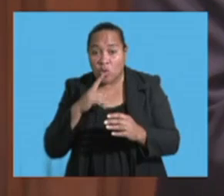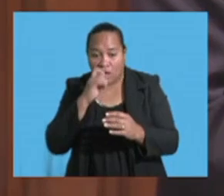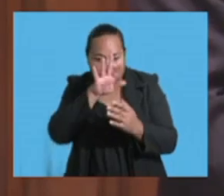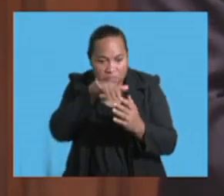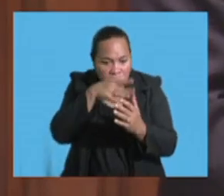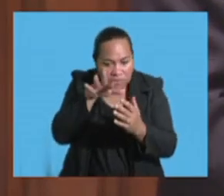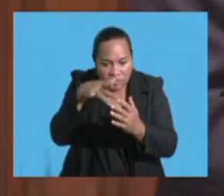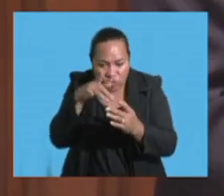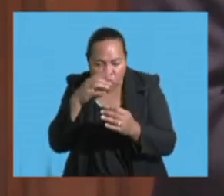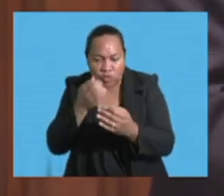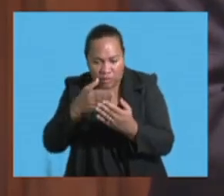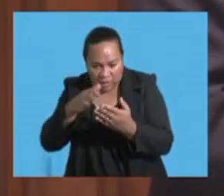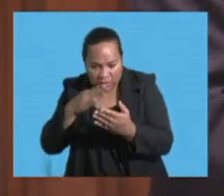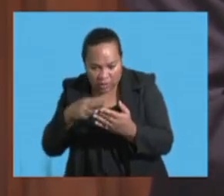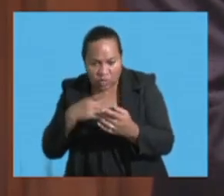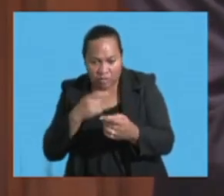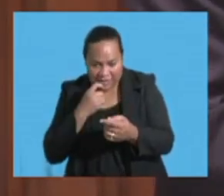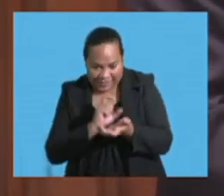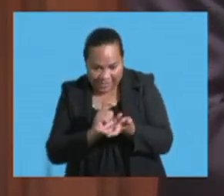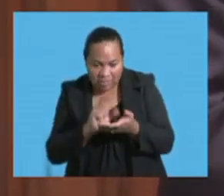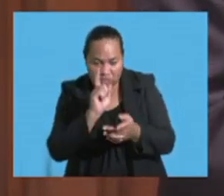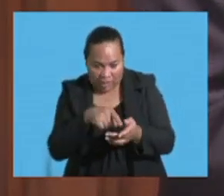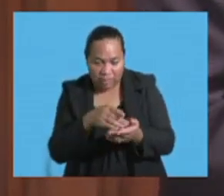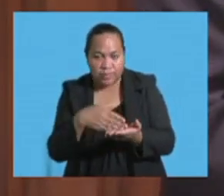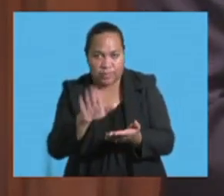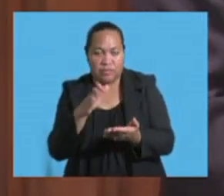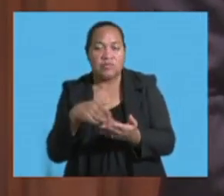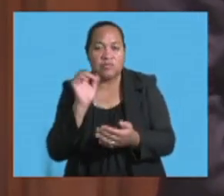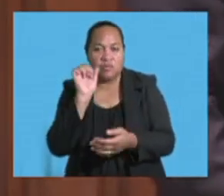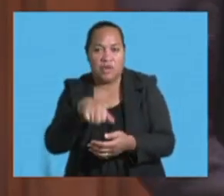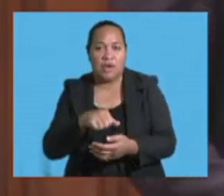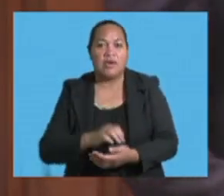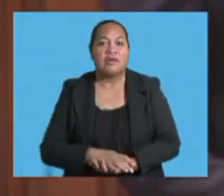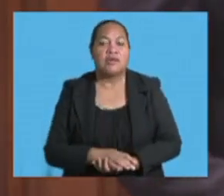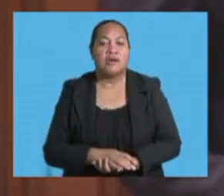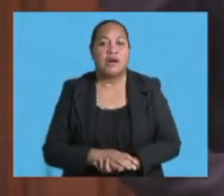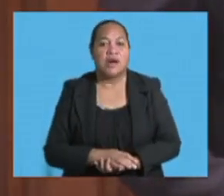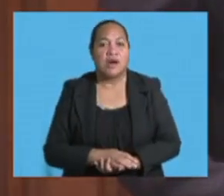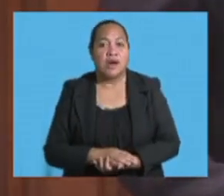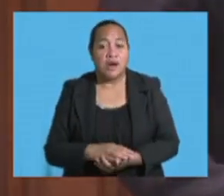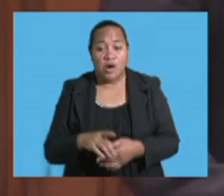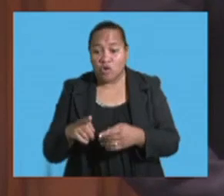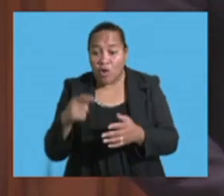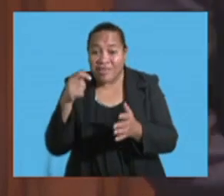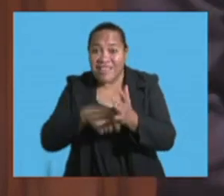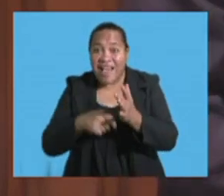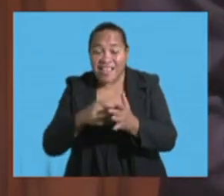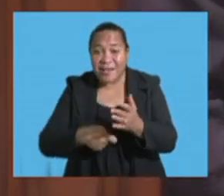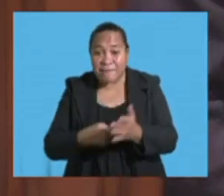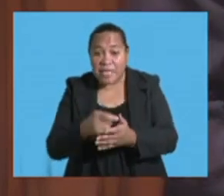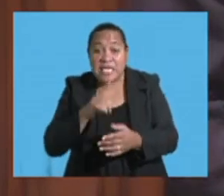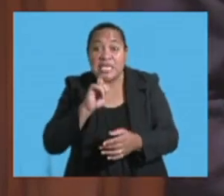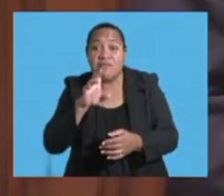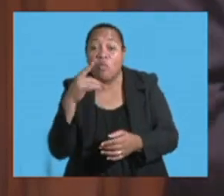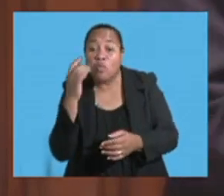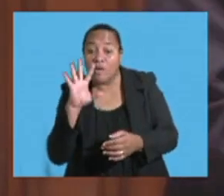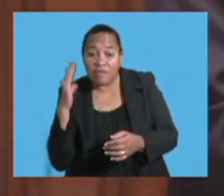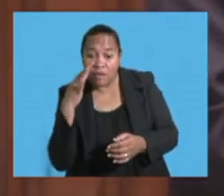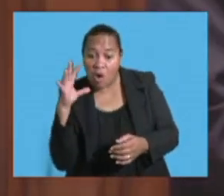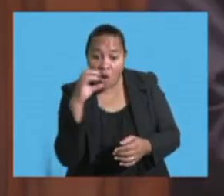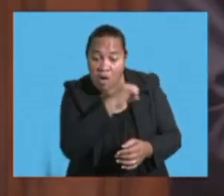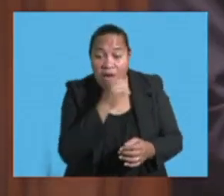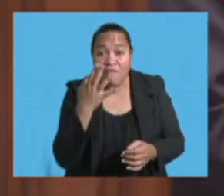to verify declarations. Penalties will be imposed where taxpayers make a false declarations